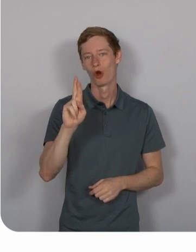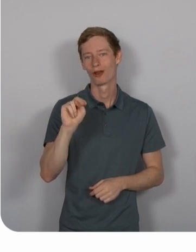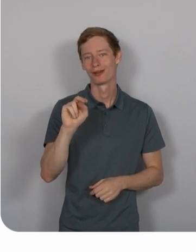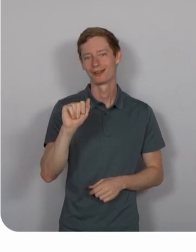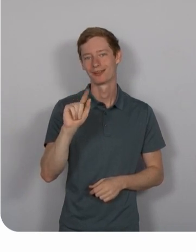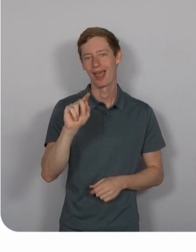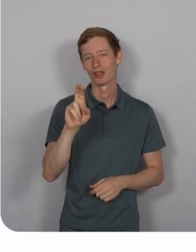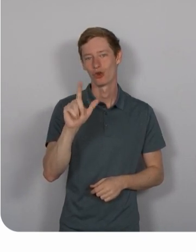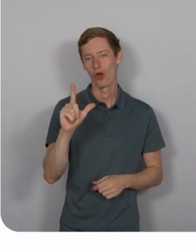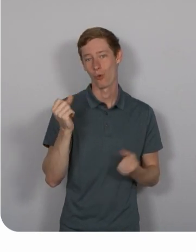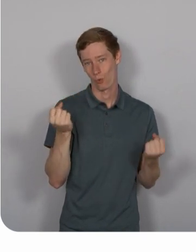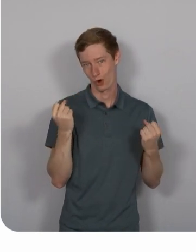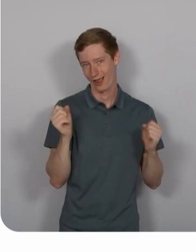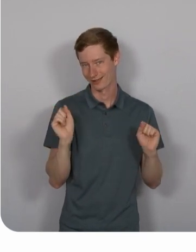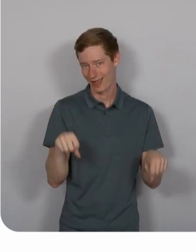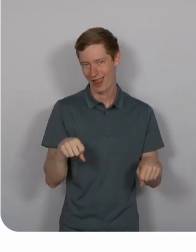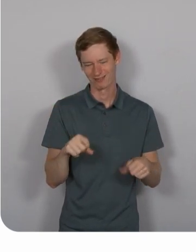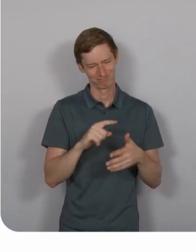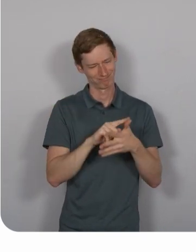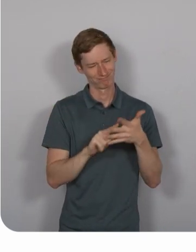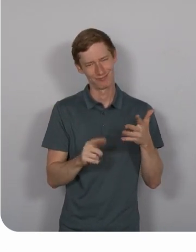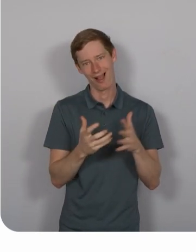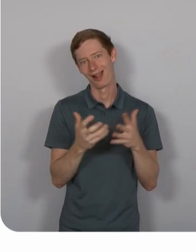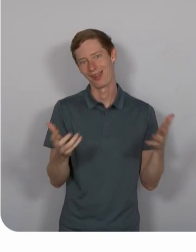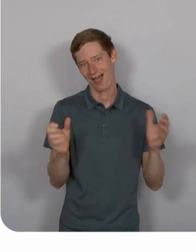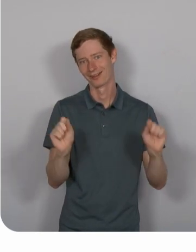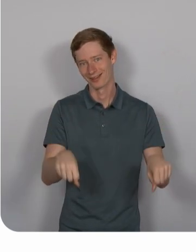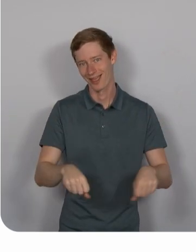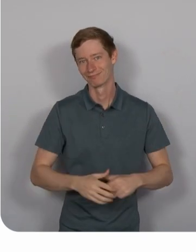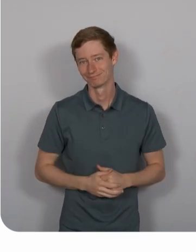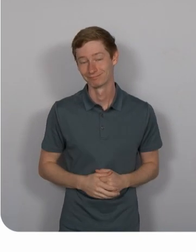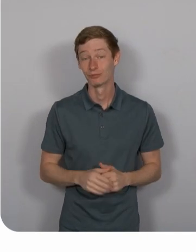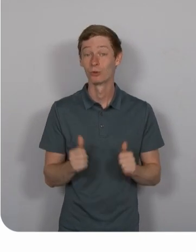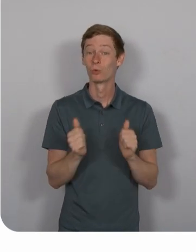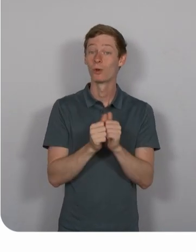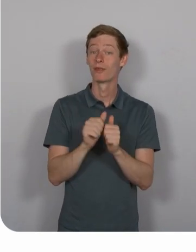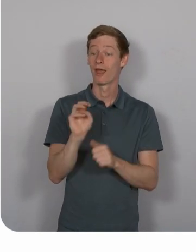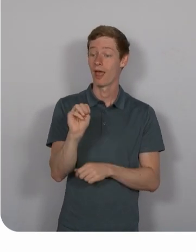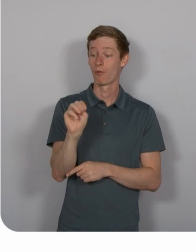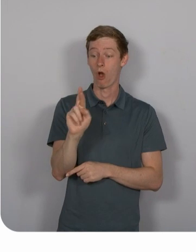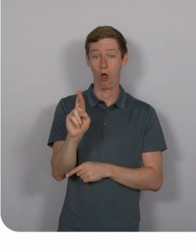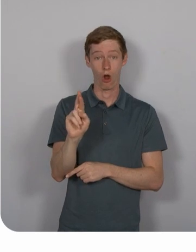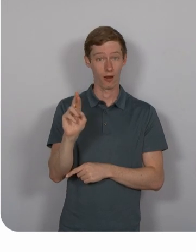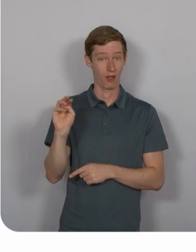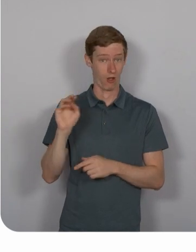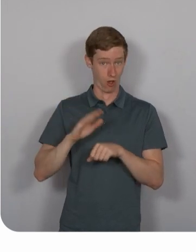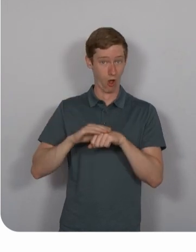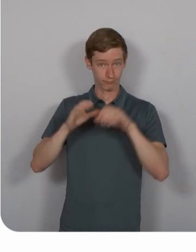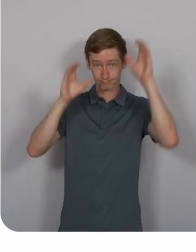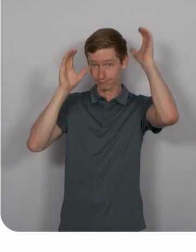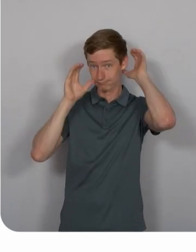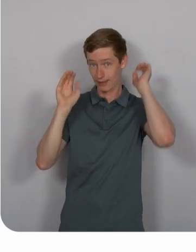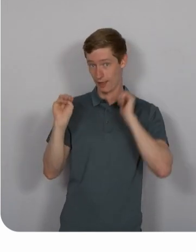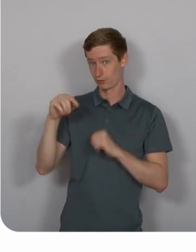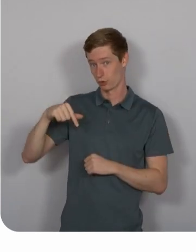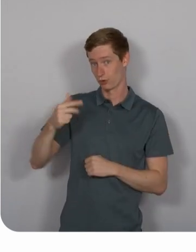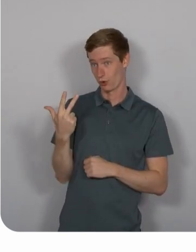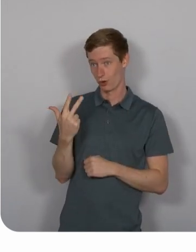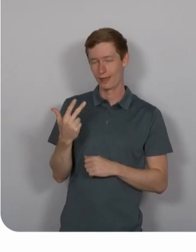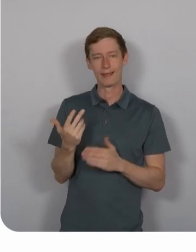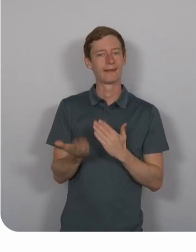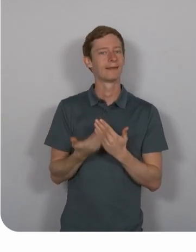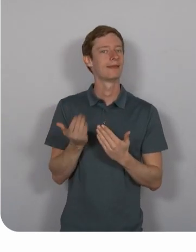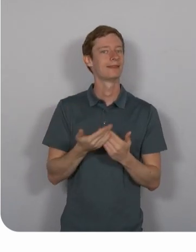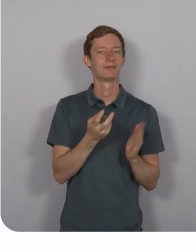So, there's a lot to do here. All right, and with mixed reality on Quest 3, the transition is seamless. So if you're